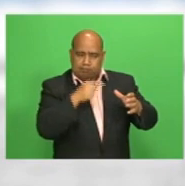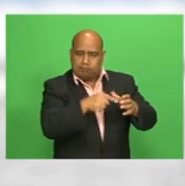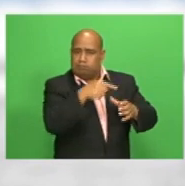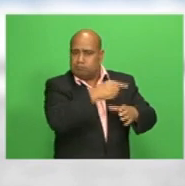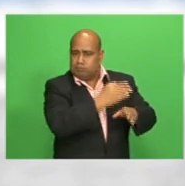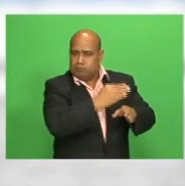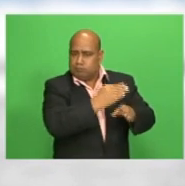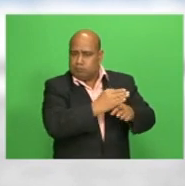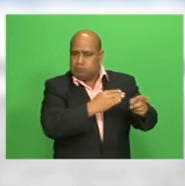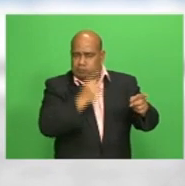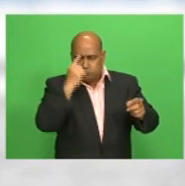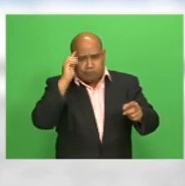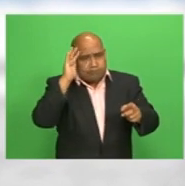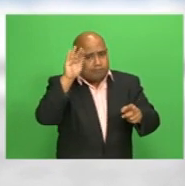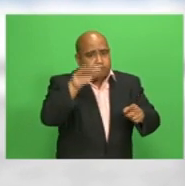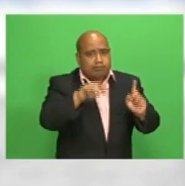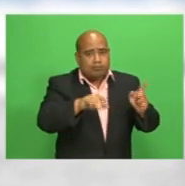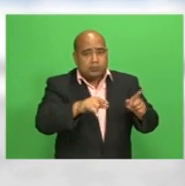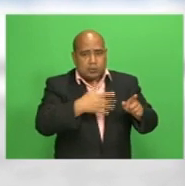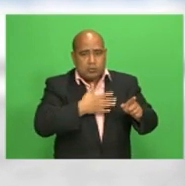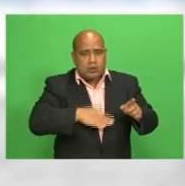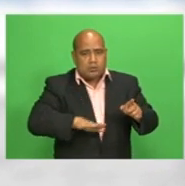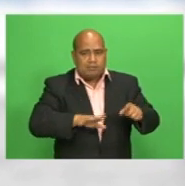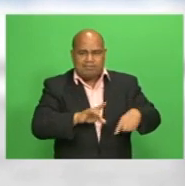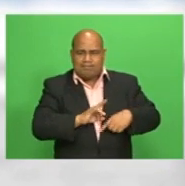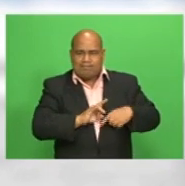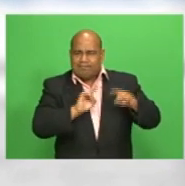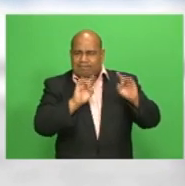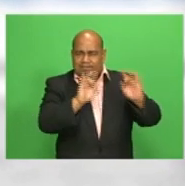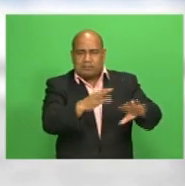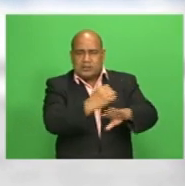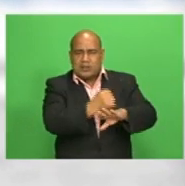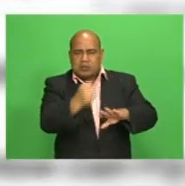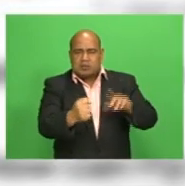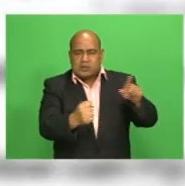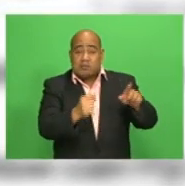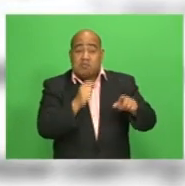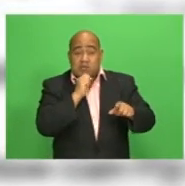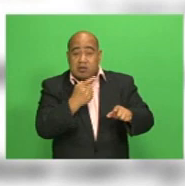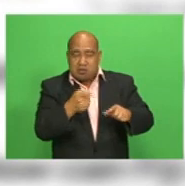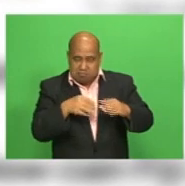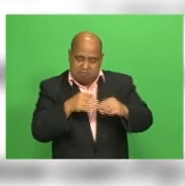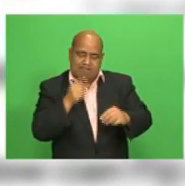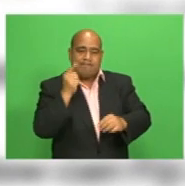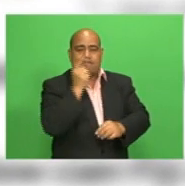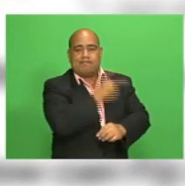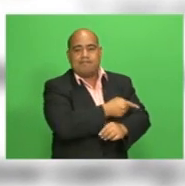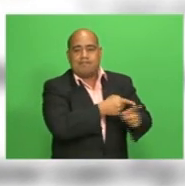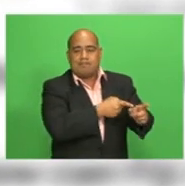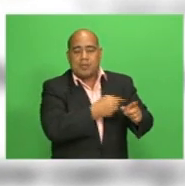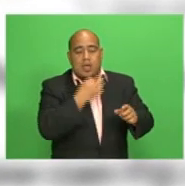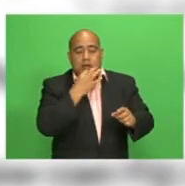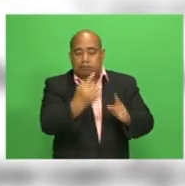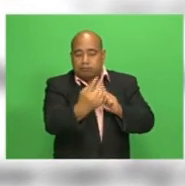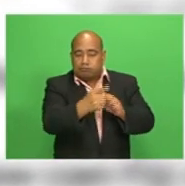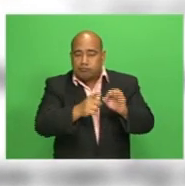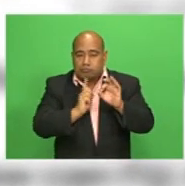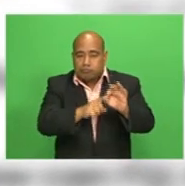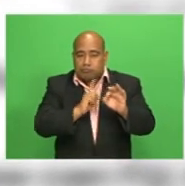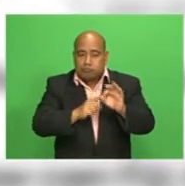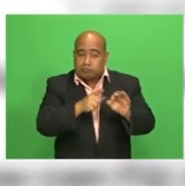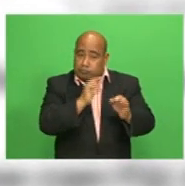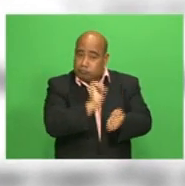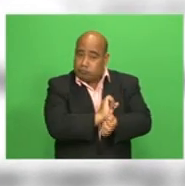who has been known to be extremely critical of the government. Khan was questioned and released this morning for this matter after 48 hours